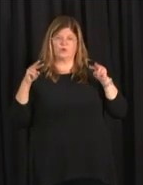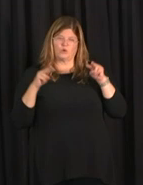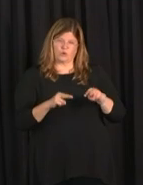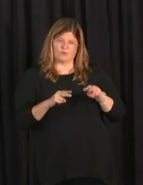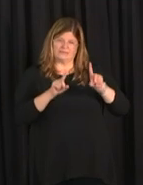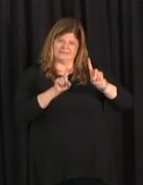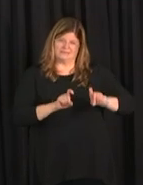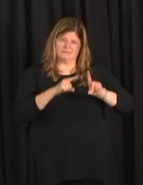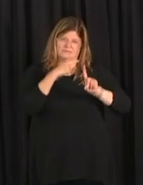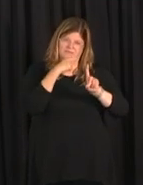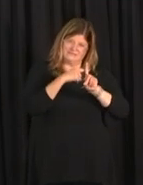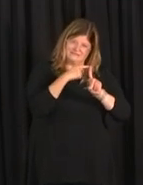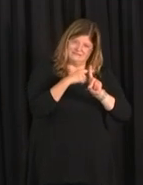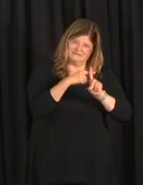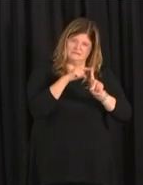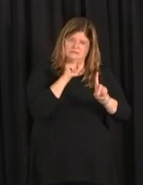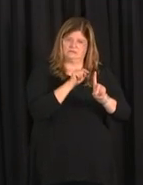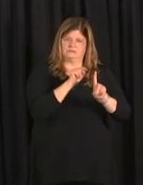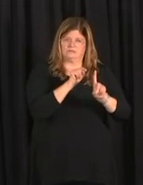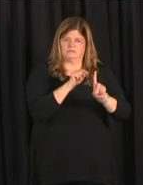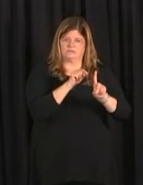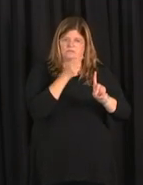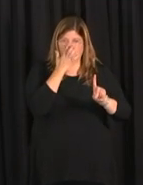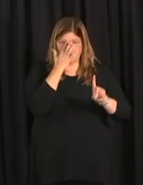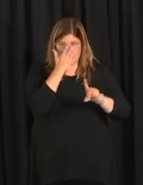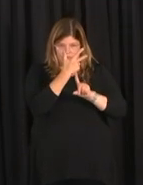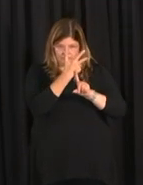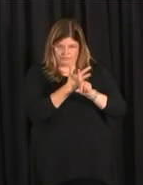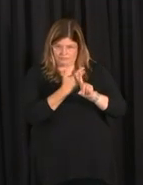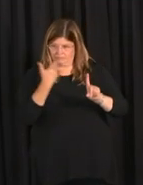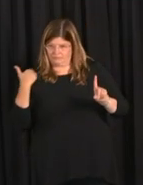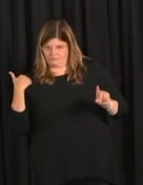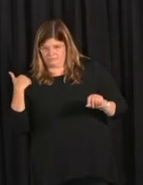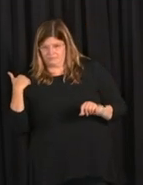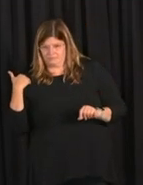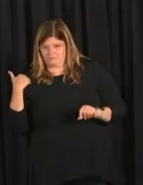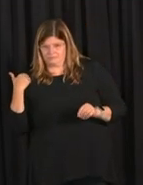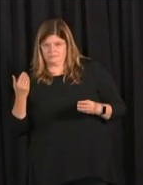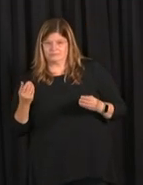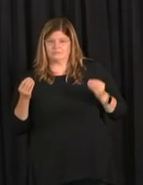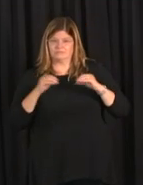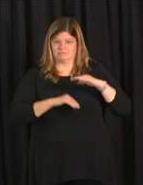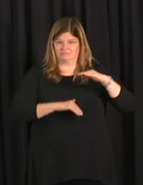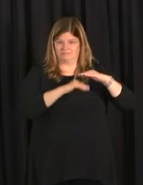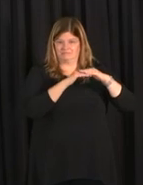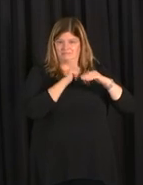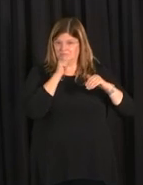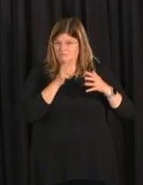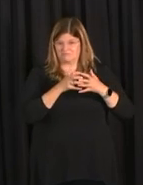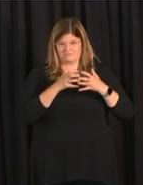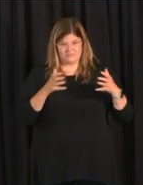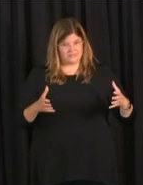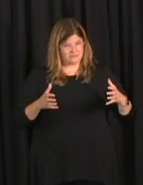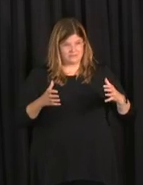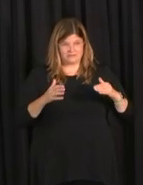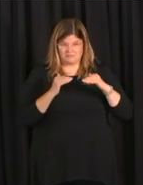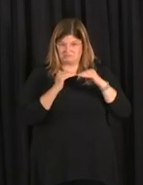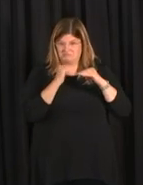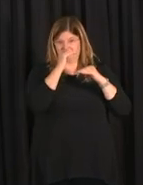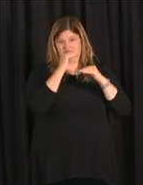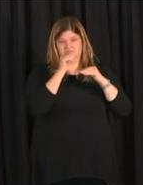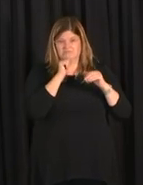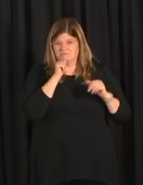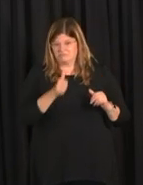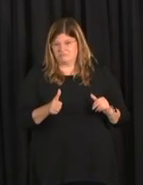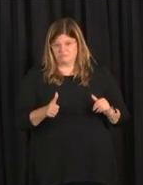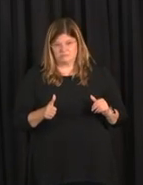at test positivity 3 months ago, we had a threshold that was a lot higher.